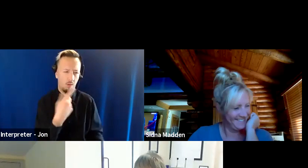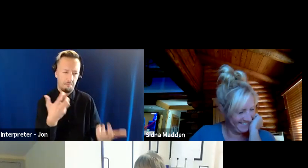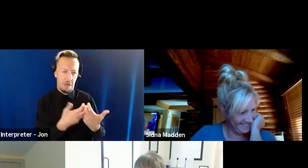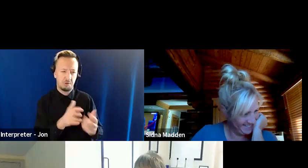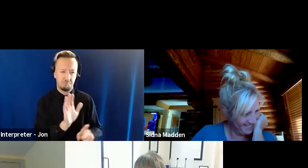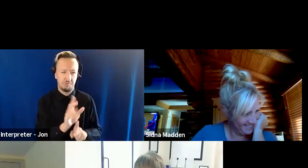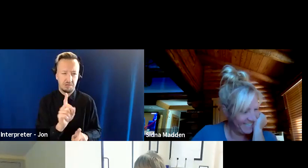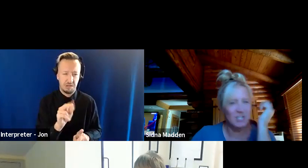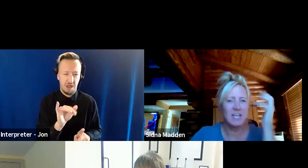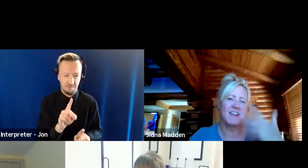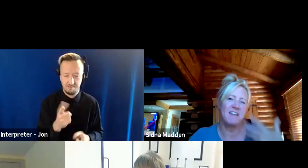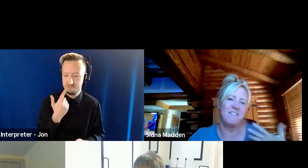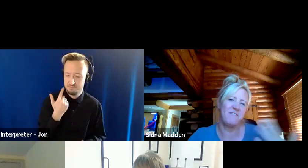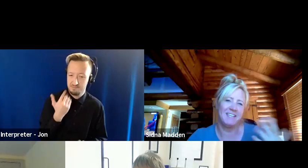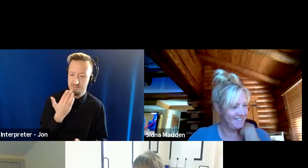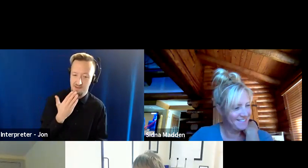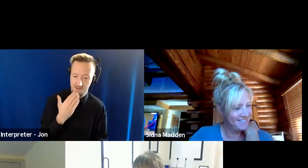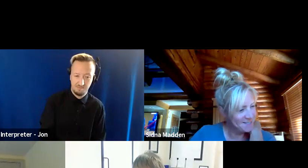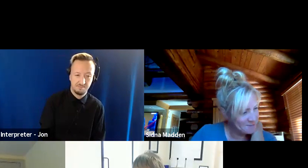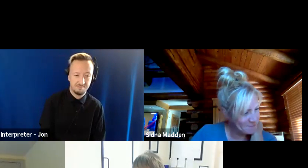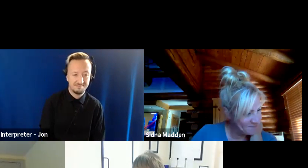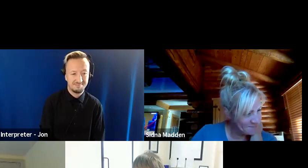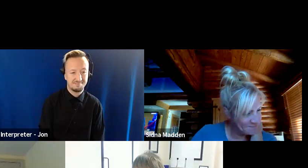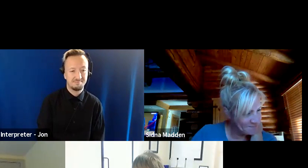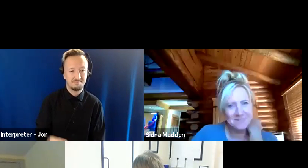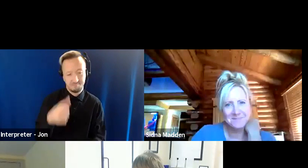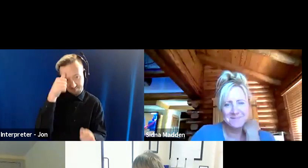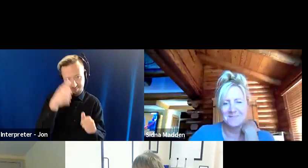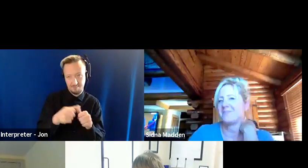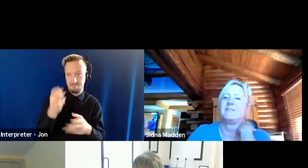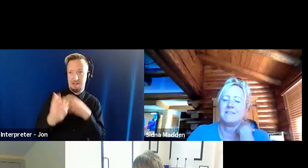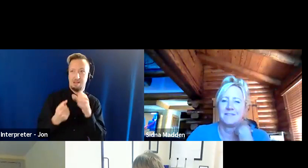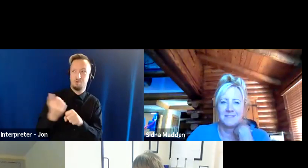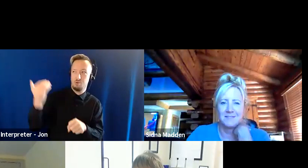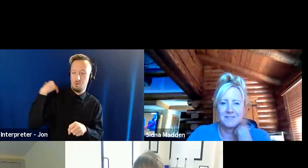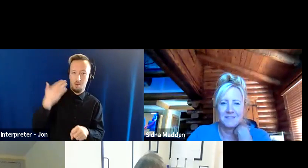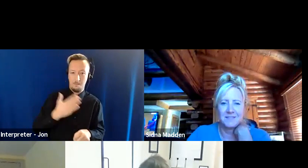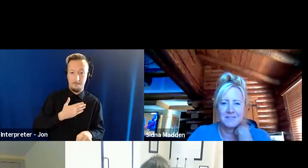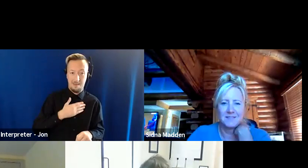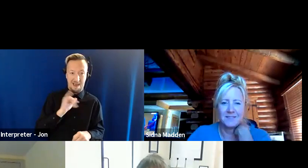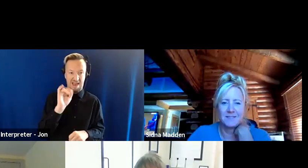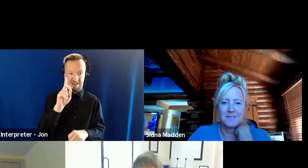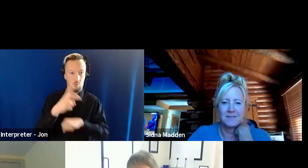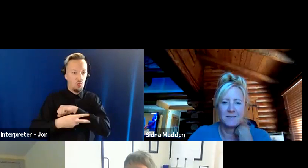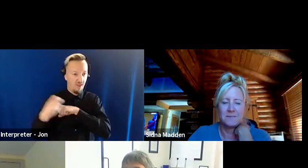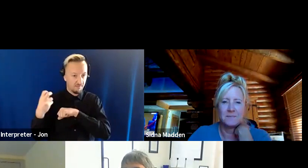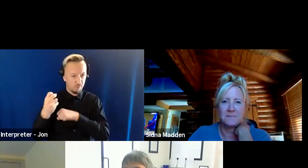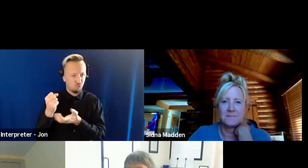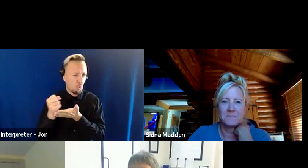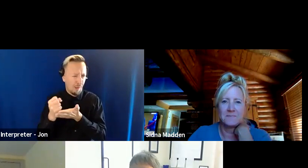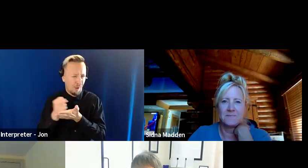you. Thank you. It just kind of fits. I remember years ago, I had my identity stolen, credit